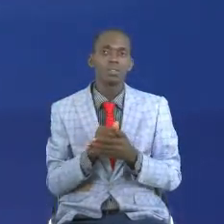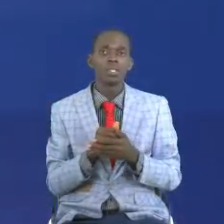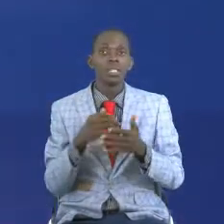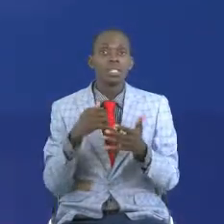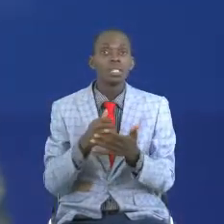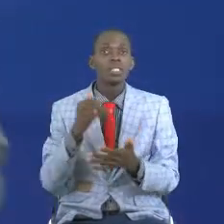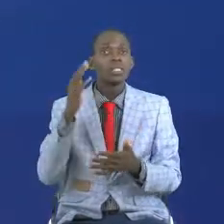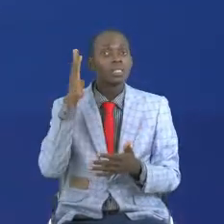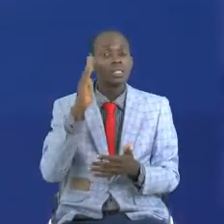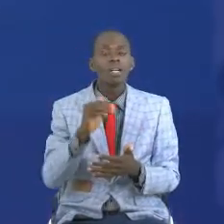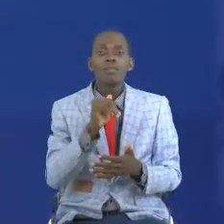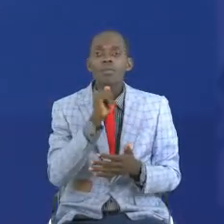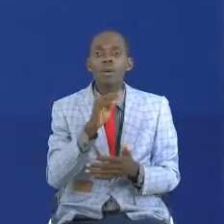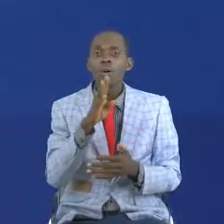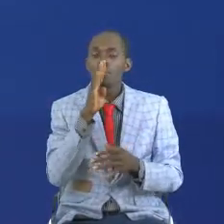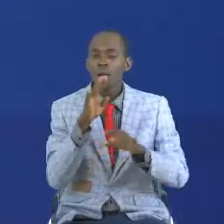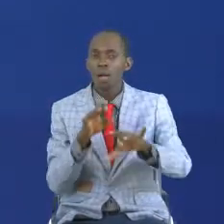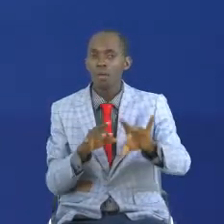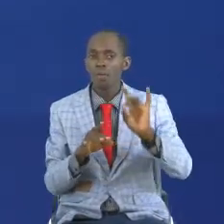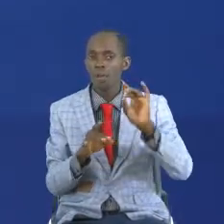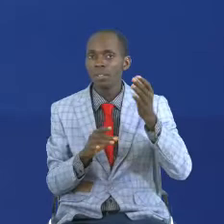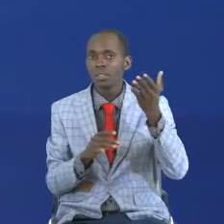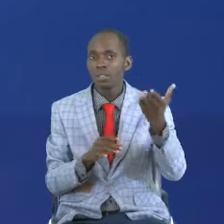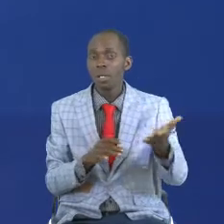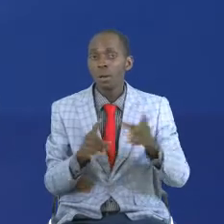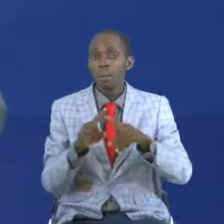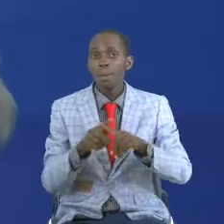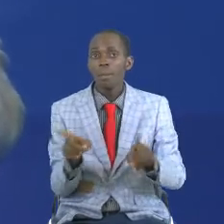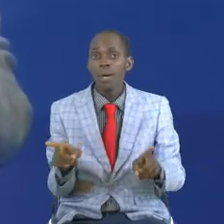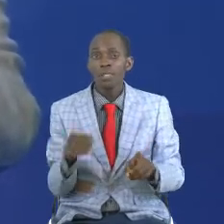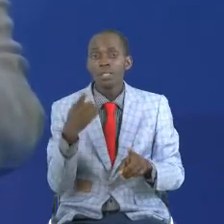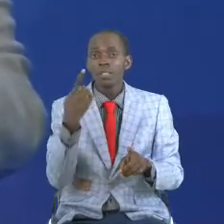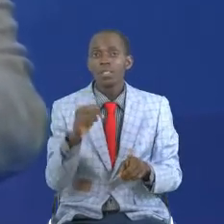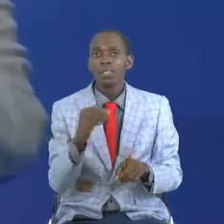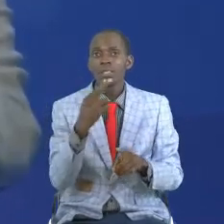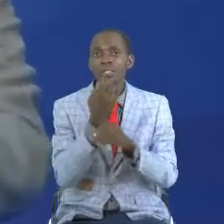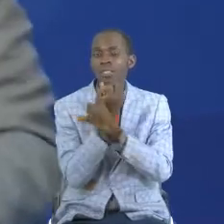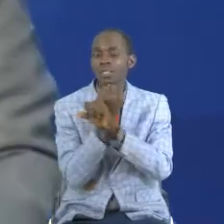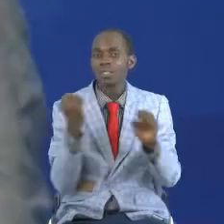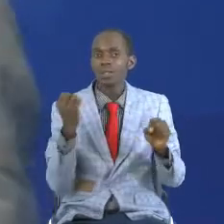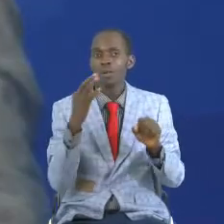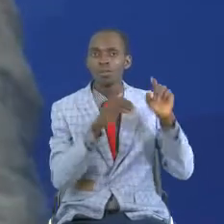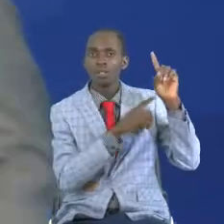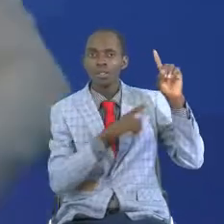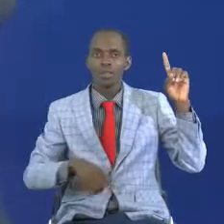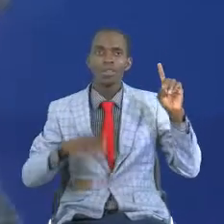be found there, but the redeemed of the Lord shall